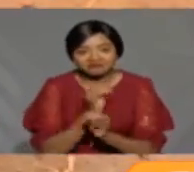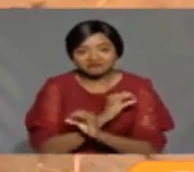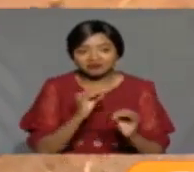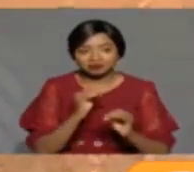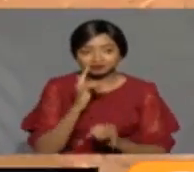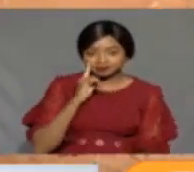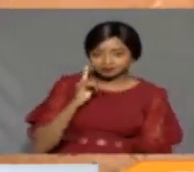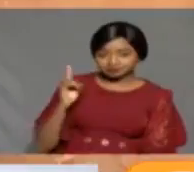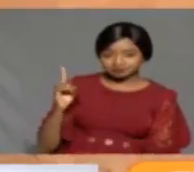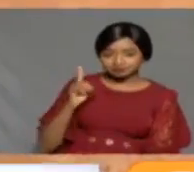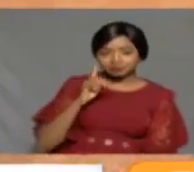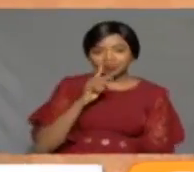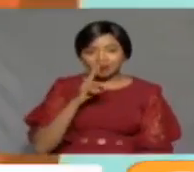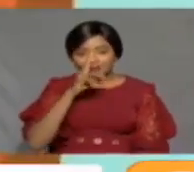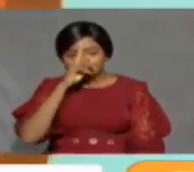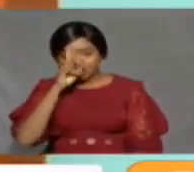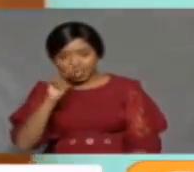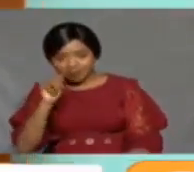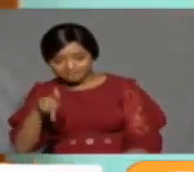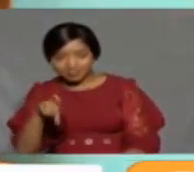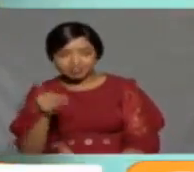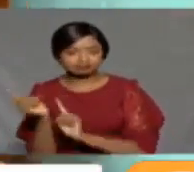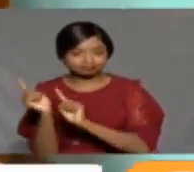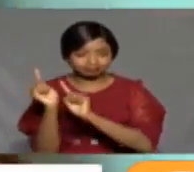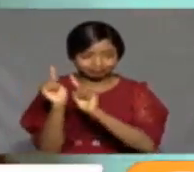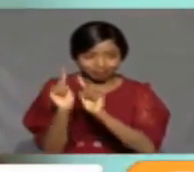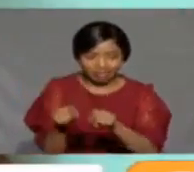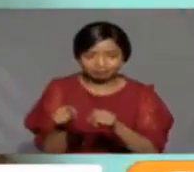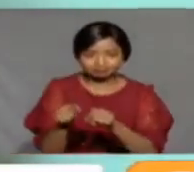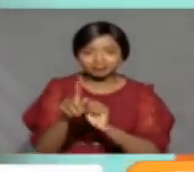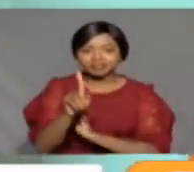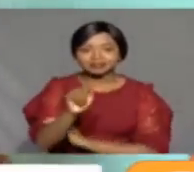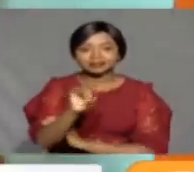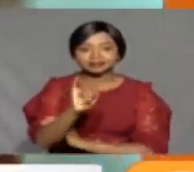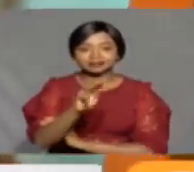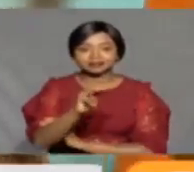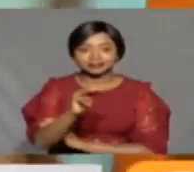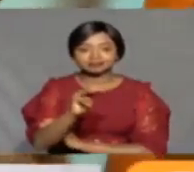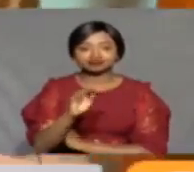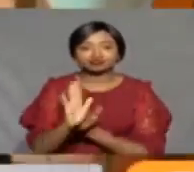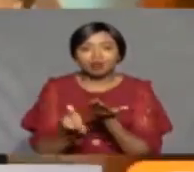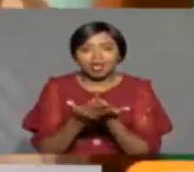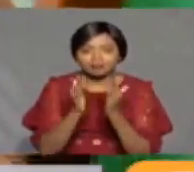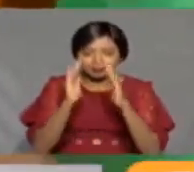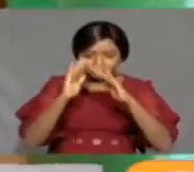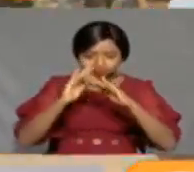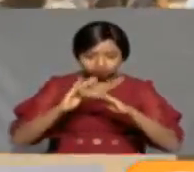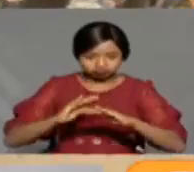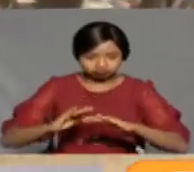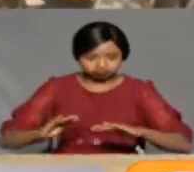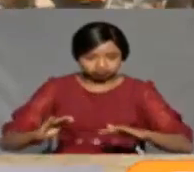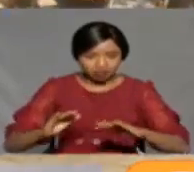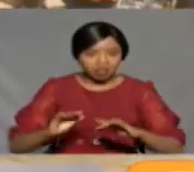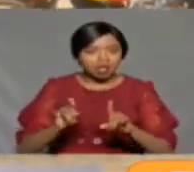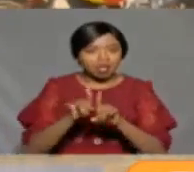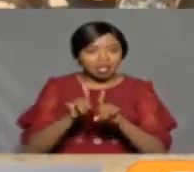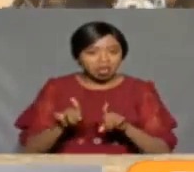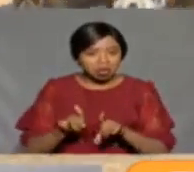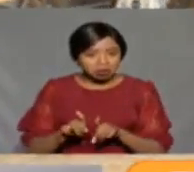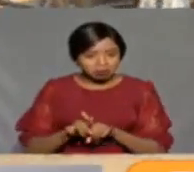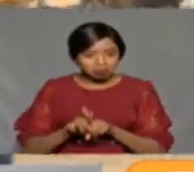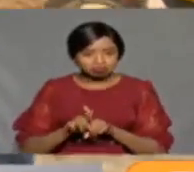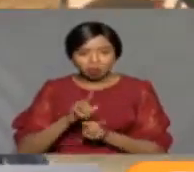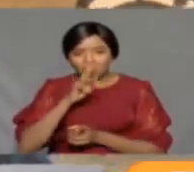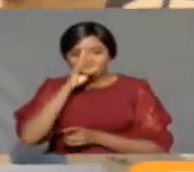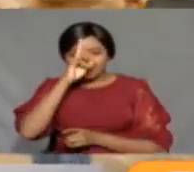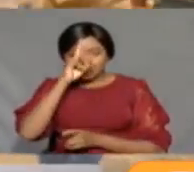took the intervention of Westlands Member of Parliament Tim Wanyonyi to restore some calm, and he faulted local authorities for bungling